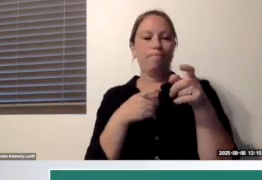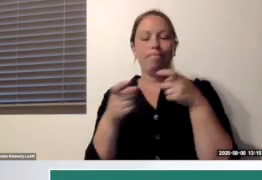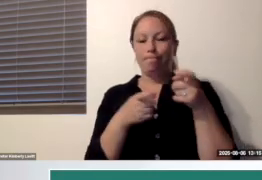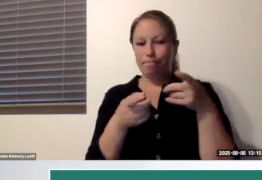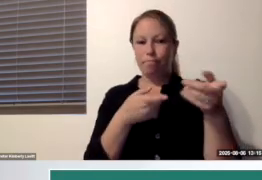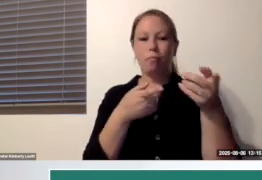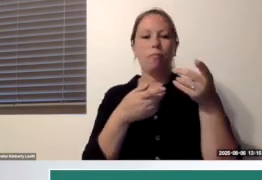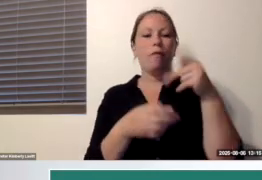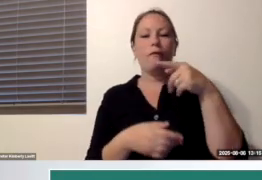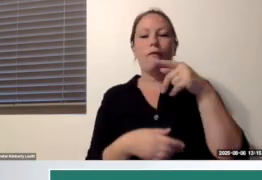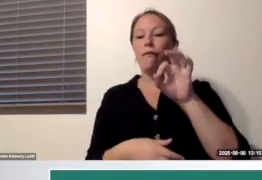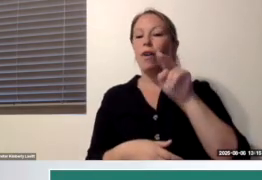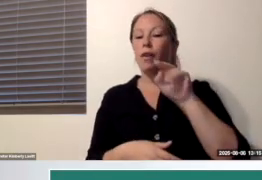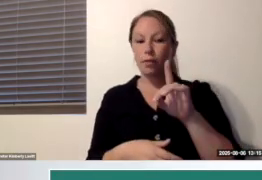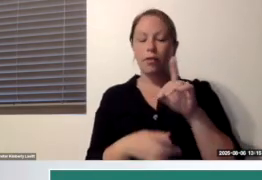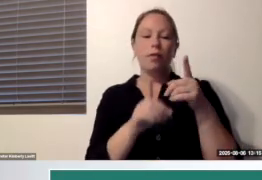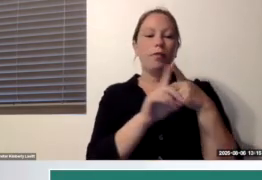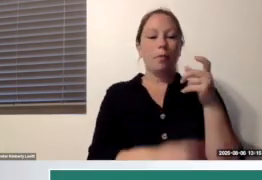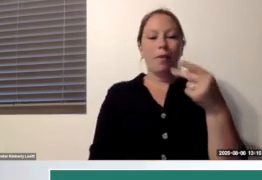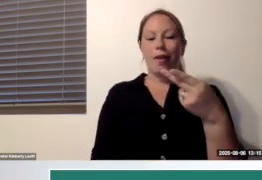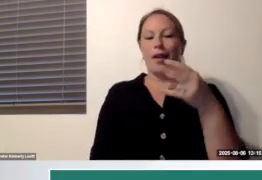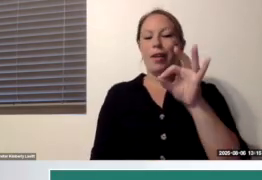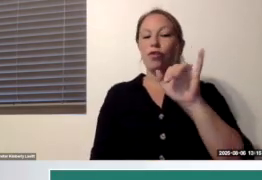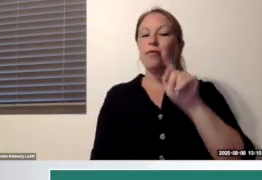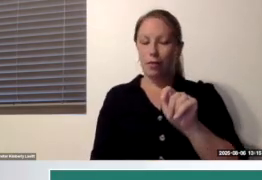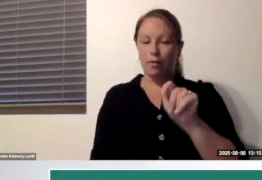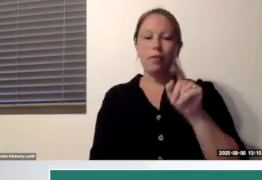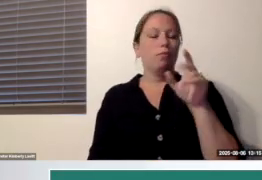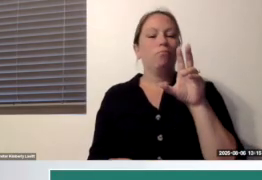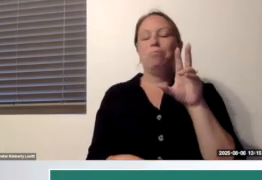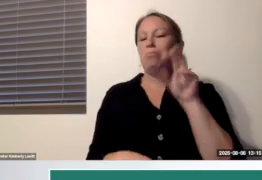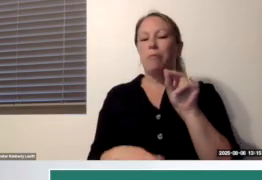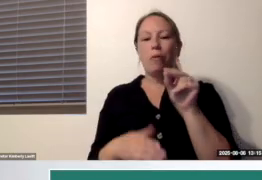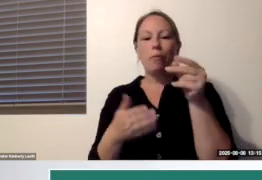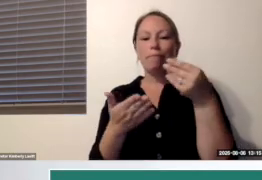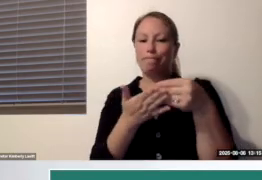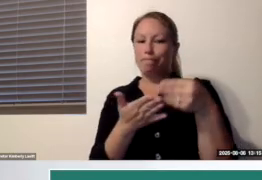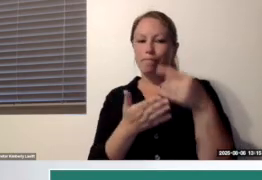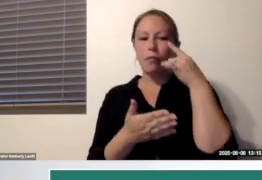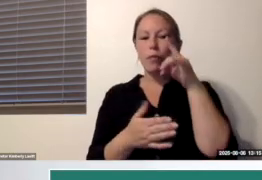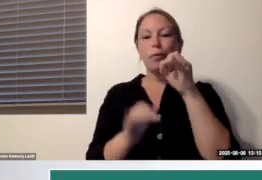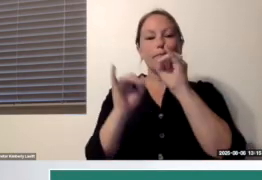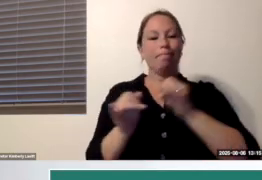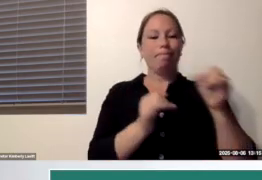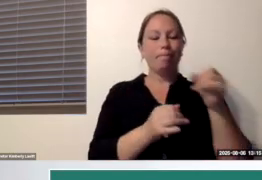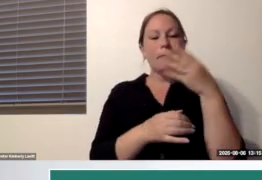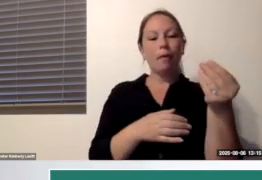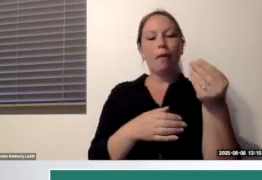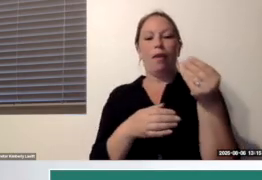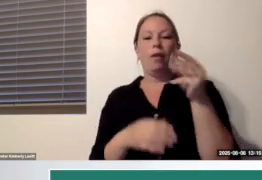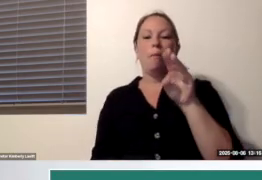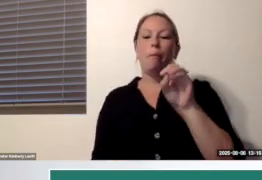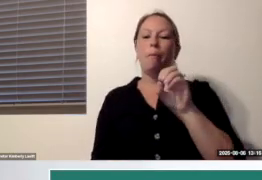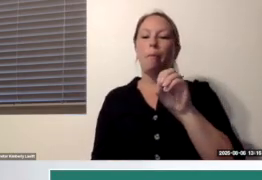Voucher Program, also known as HVIP. There's no proposed funding in the current budget for individual and community mobility incentive